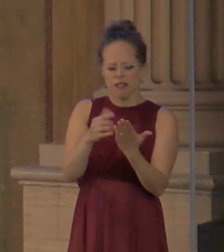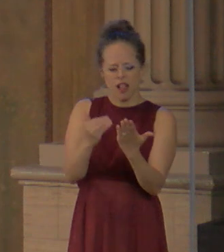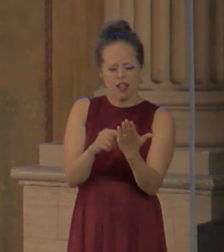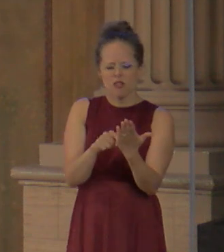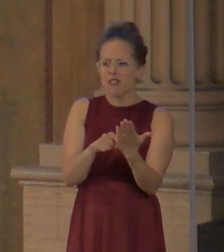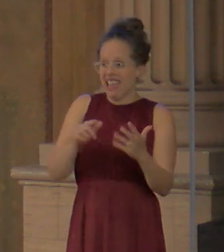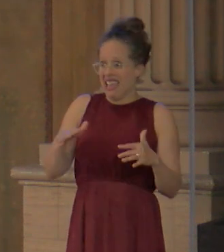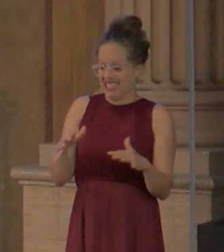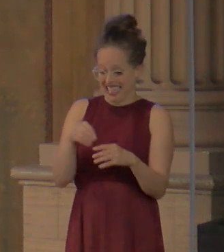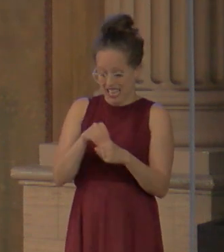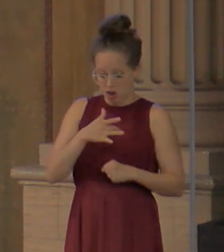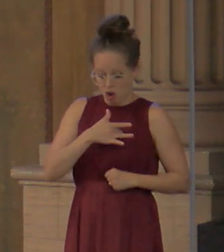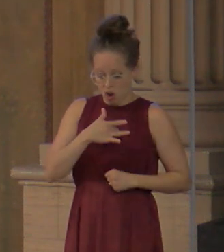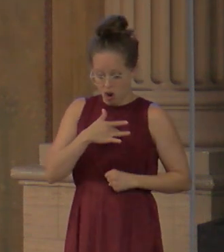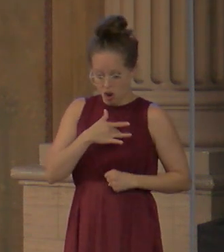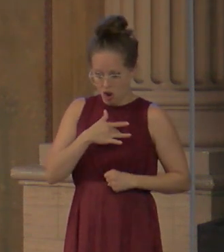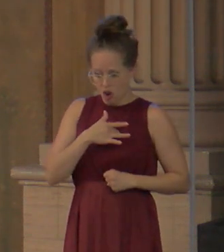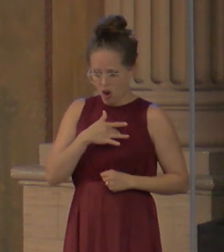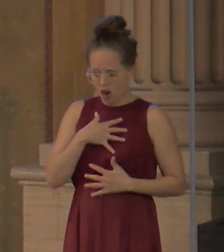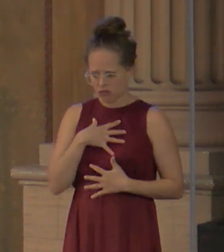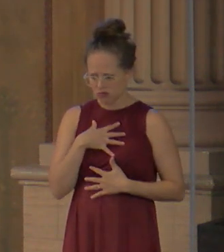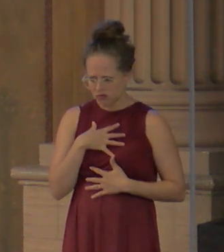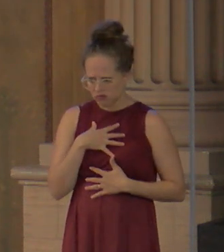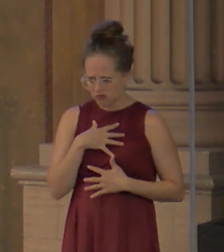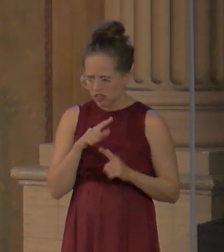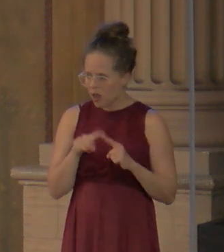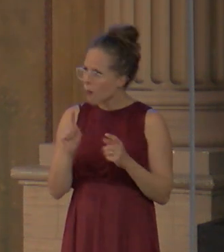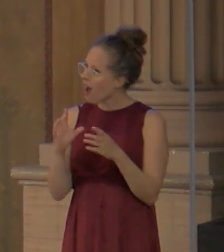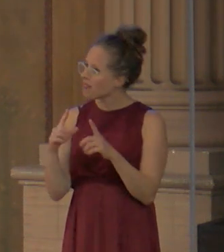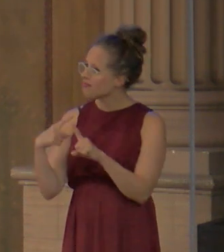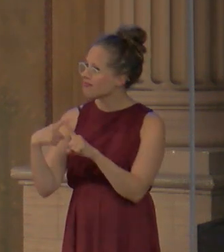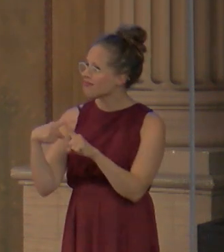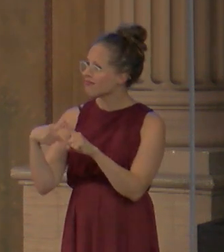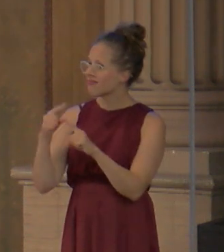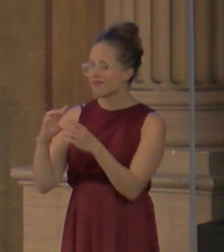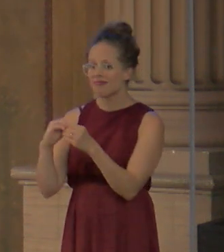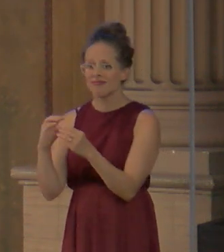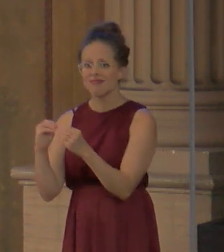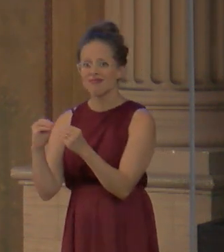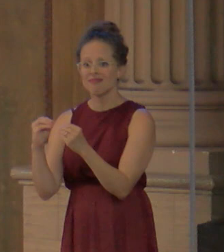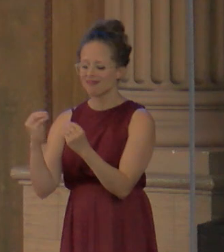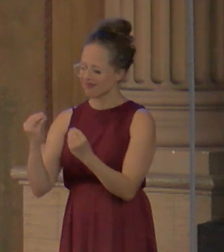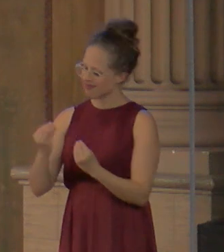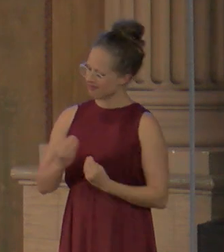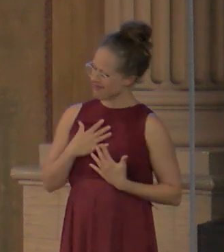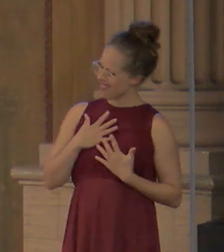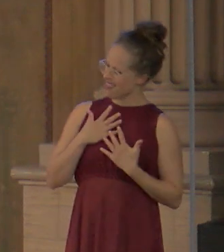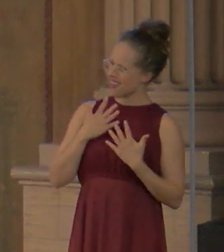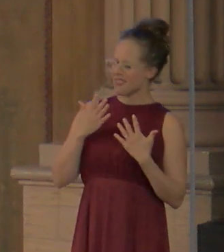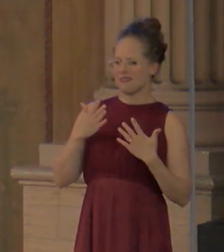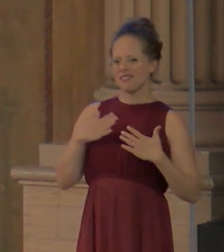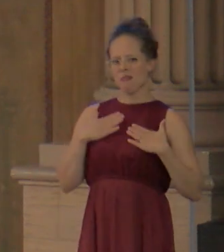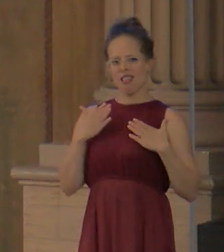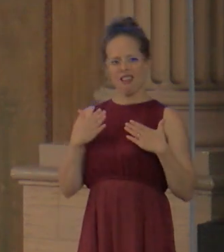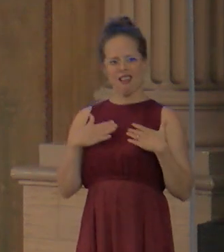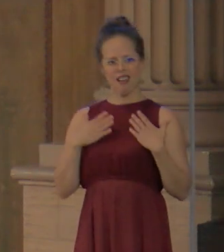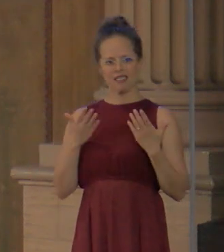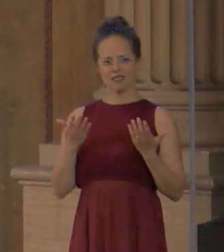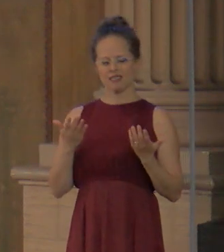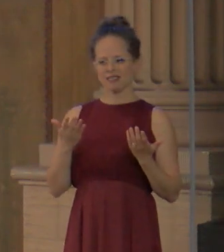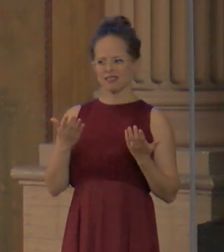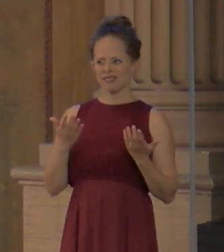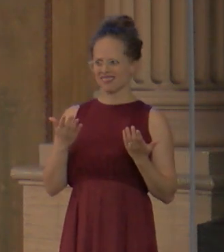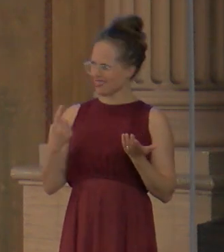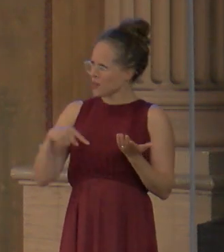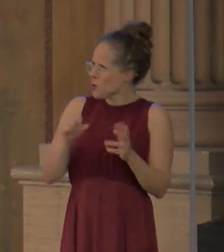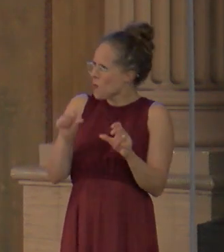a man's heart weighs him down, but a good word makes him glad. Notice the good consequence. That we can lift spirits by